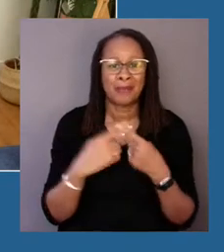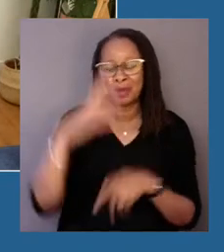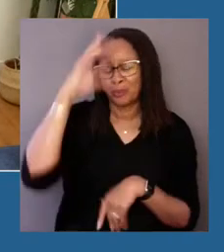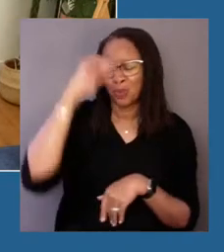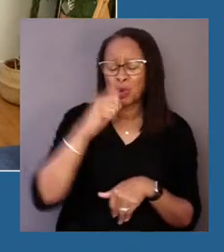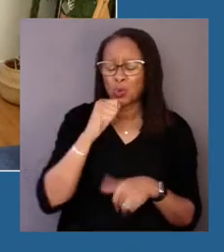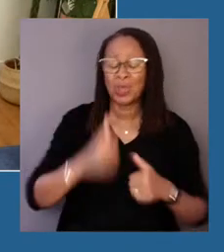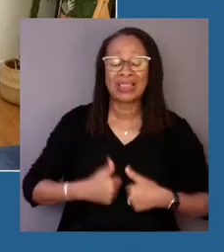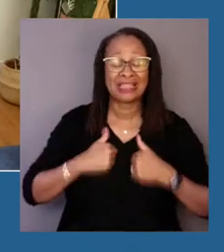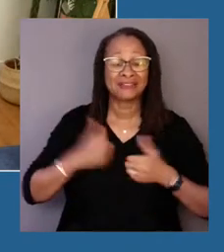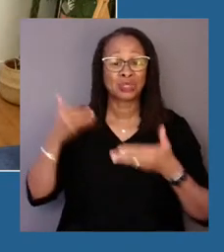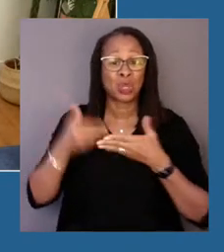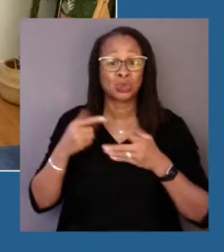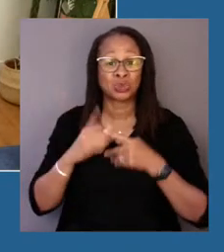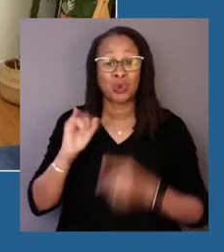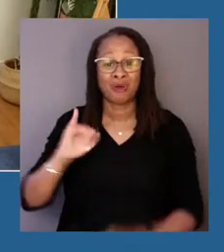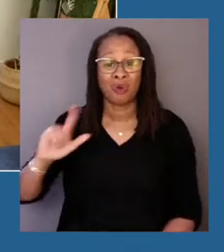know?